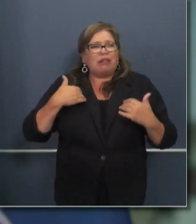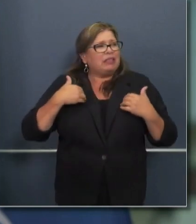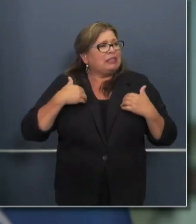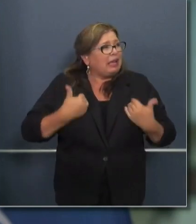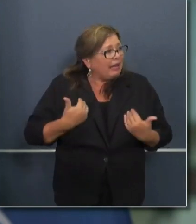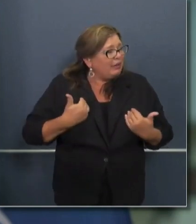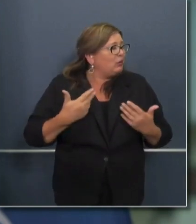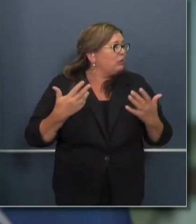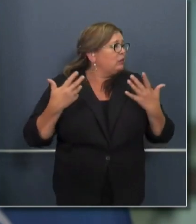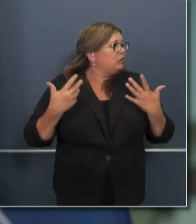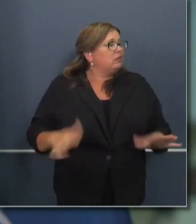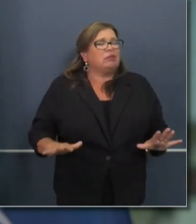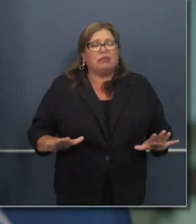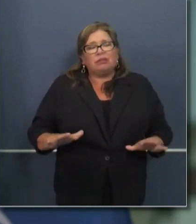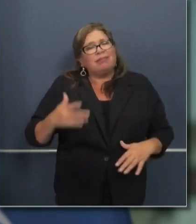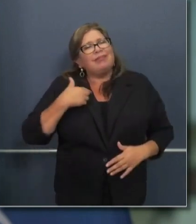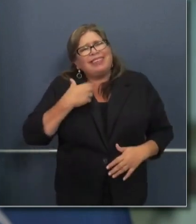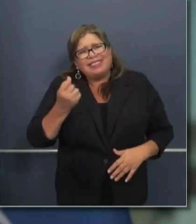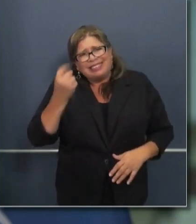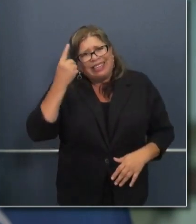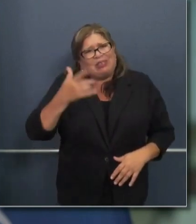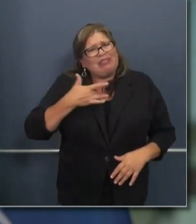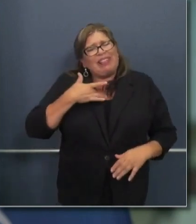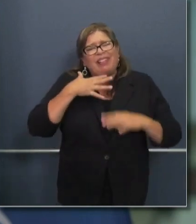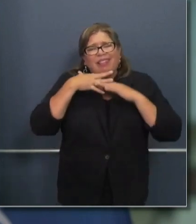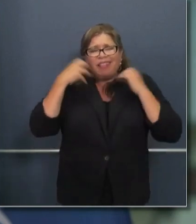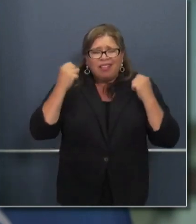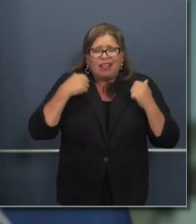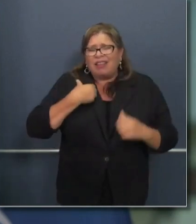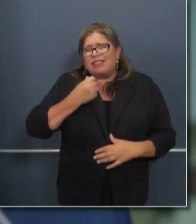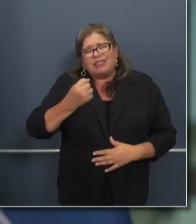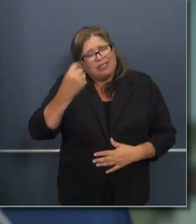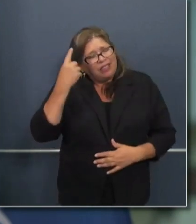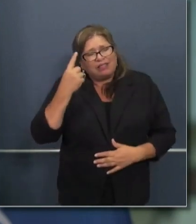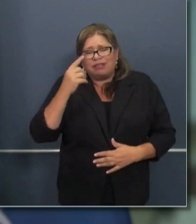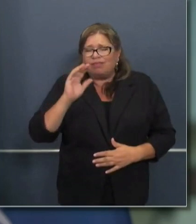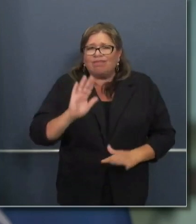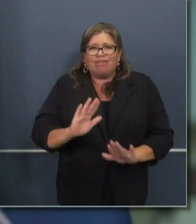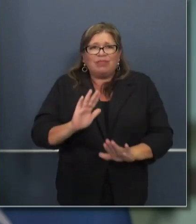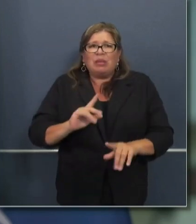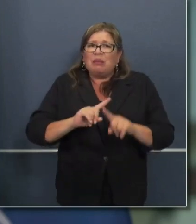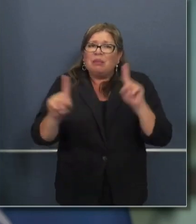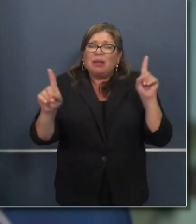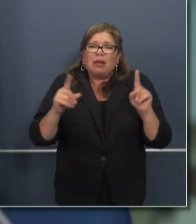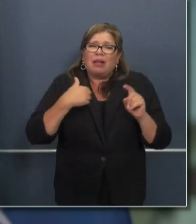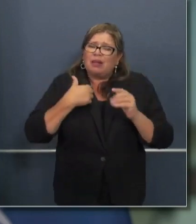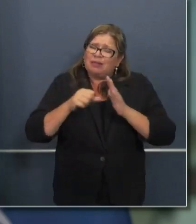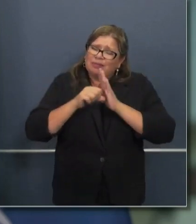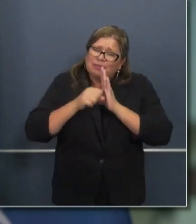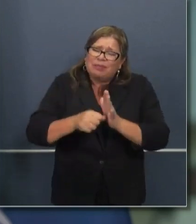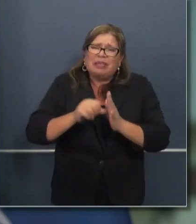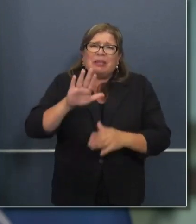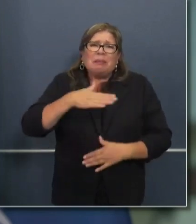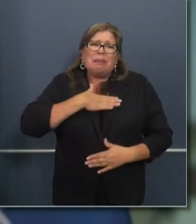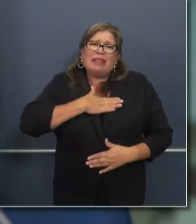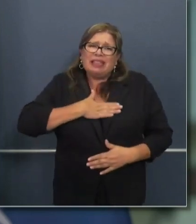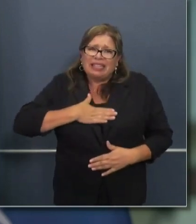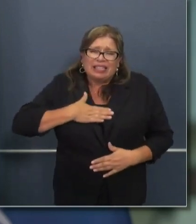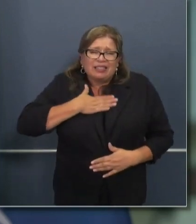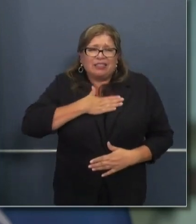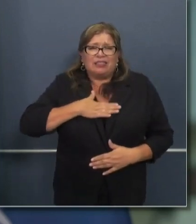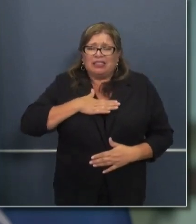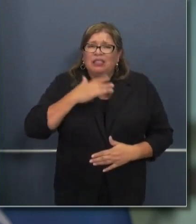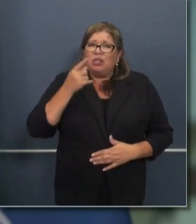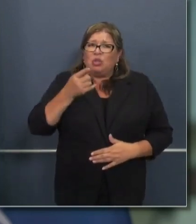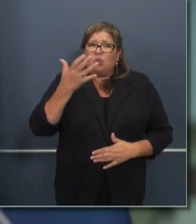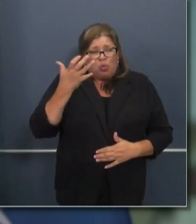way, that's understandable. But please, as you go about going back to some